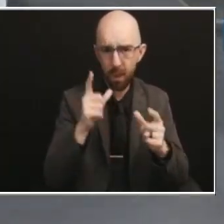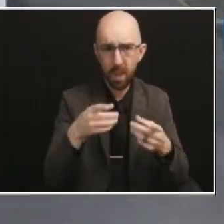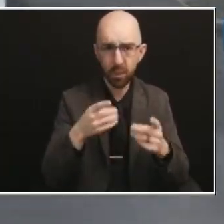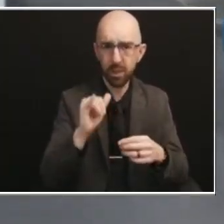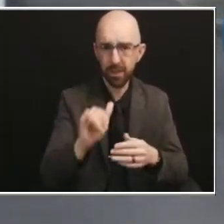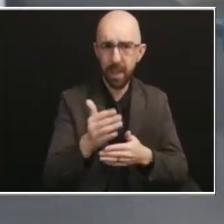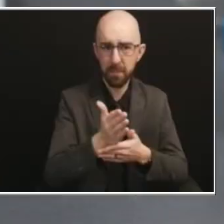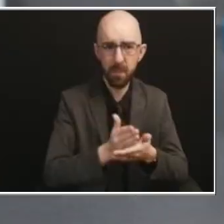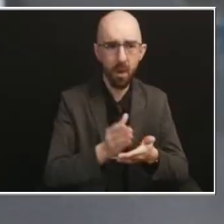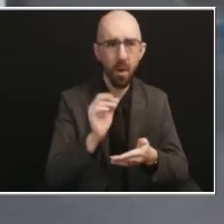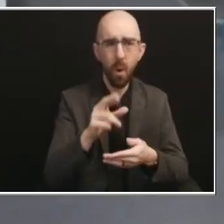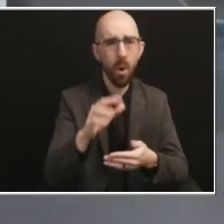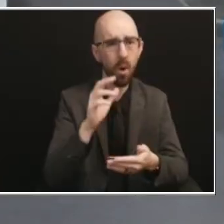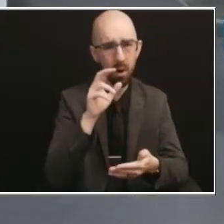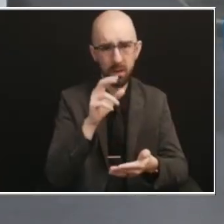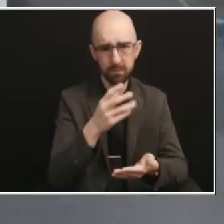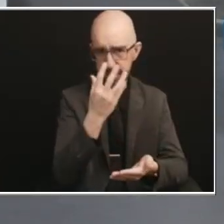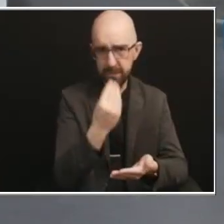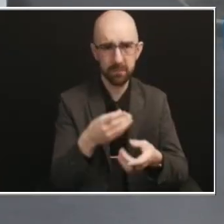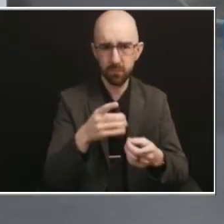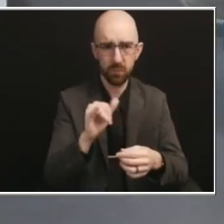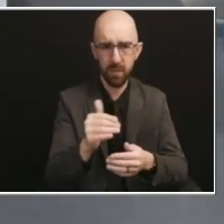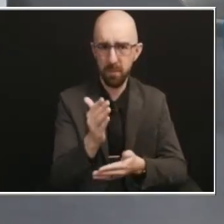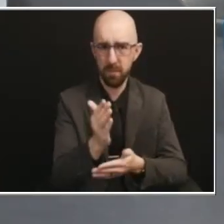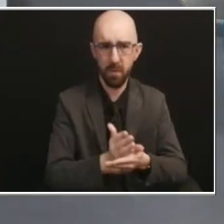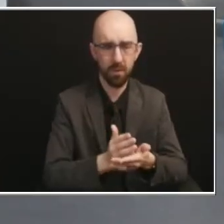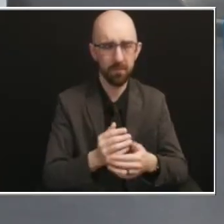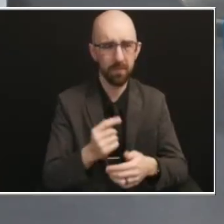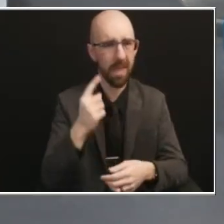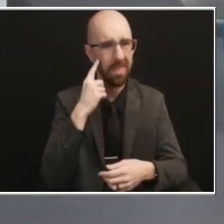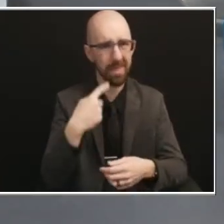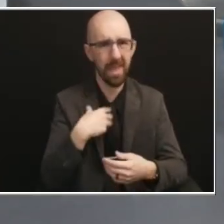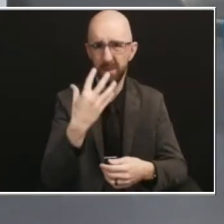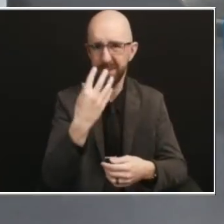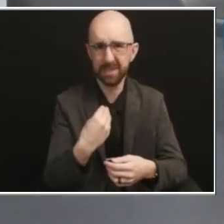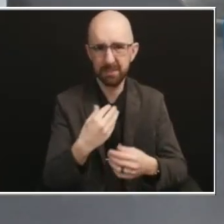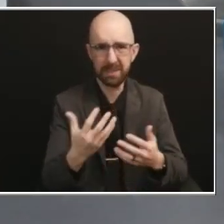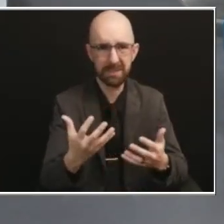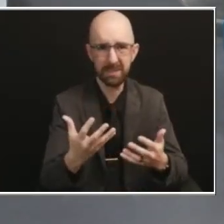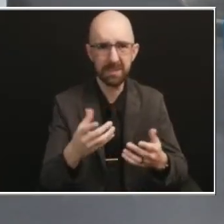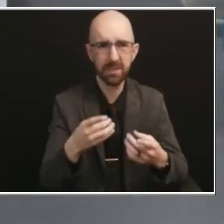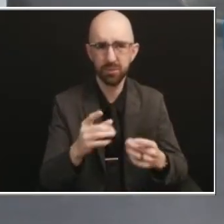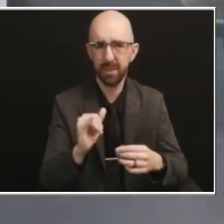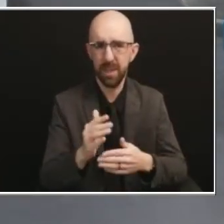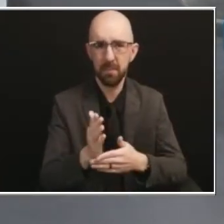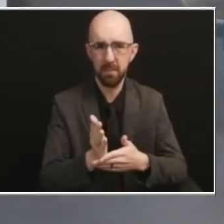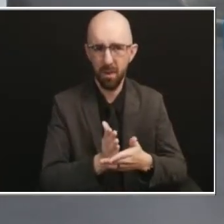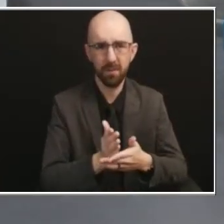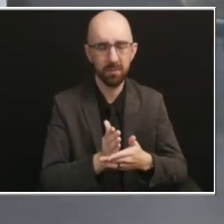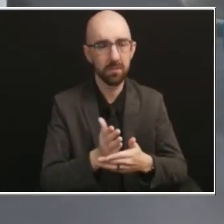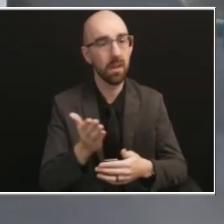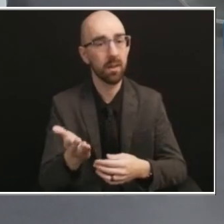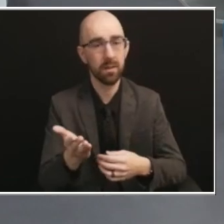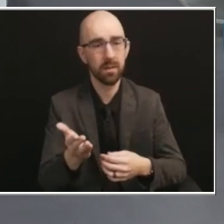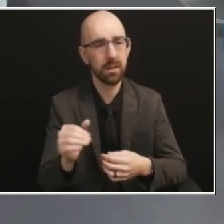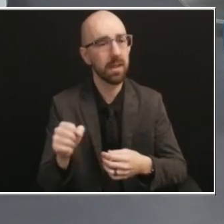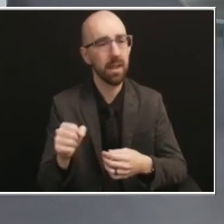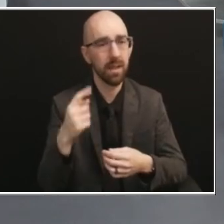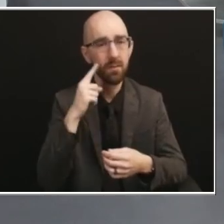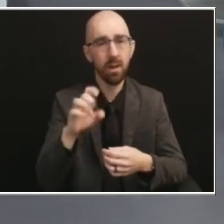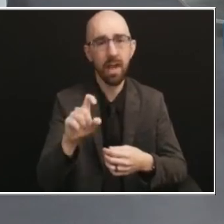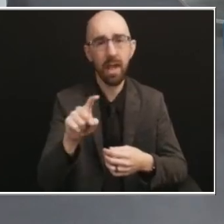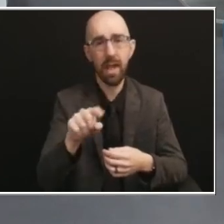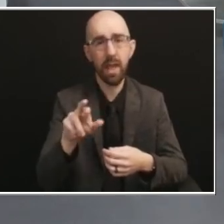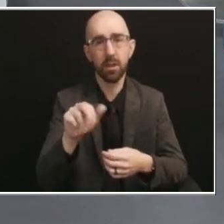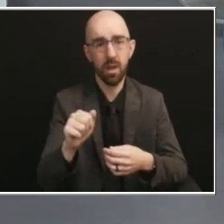you out during this part? I think I was asleep during this part. Yeah. So It looks like it'd be... Yeah, for Ezra, we